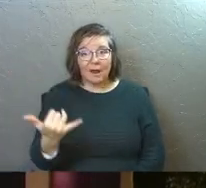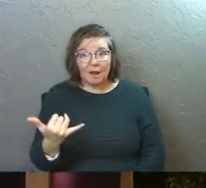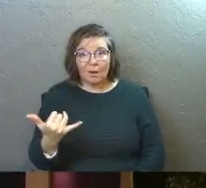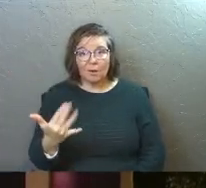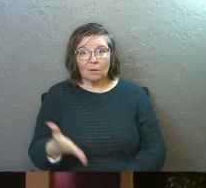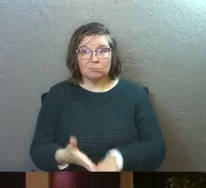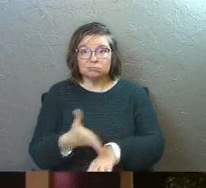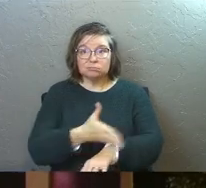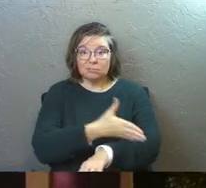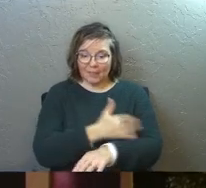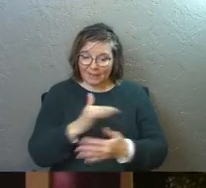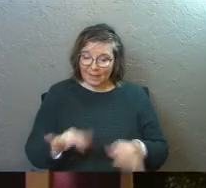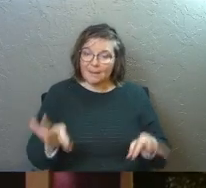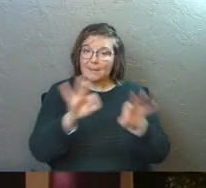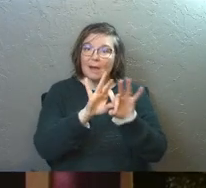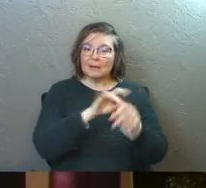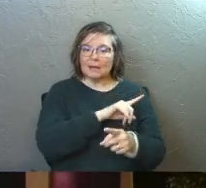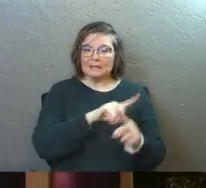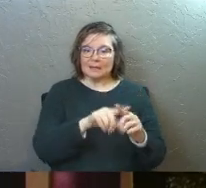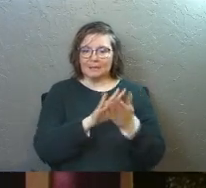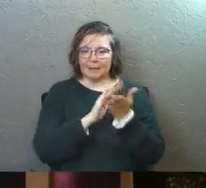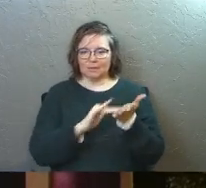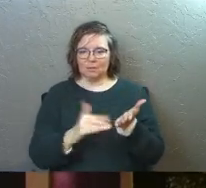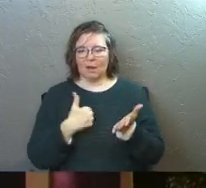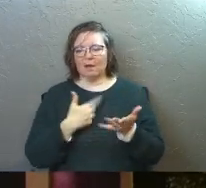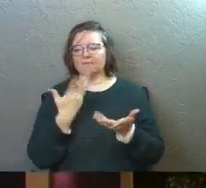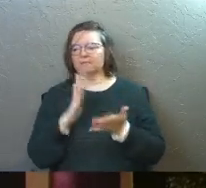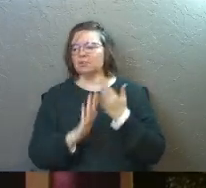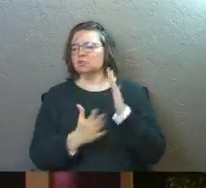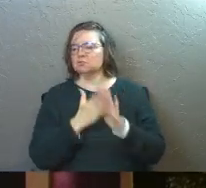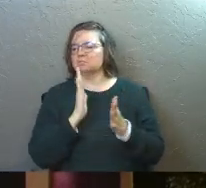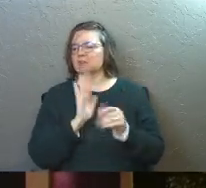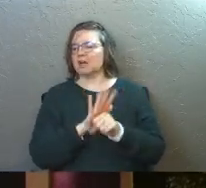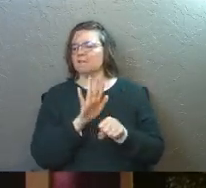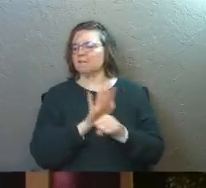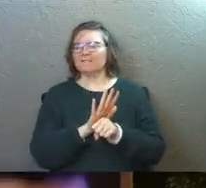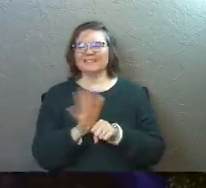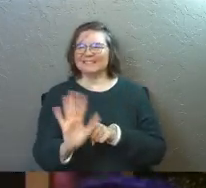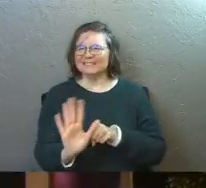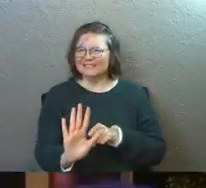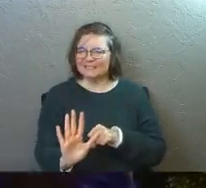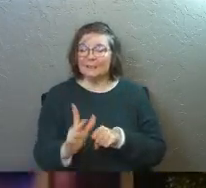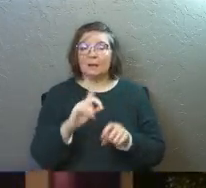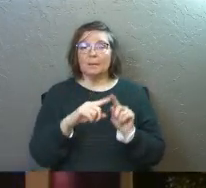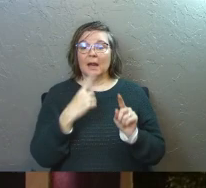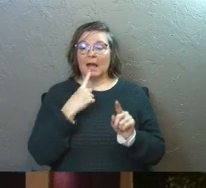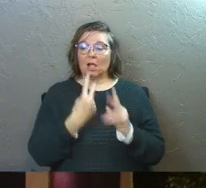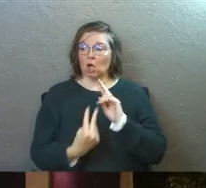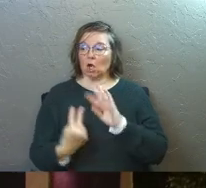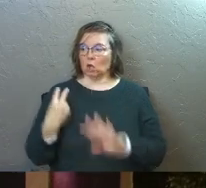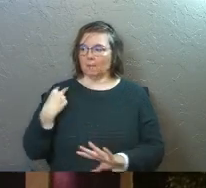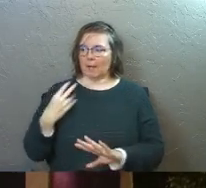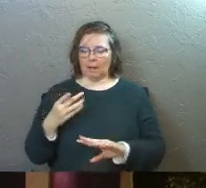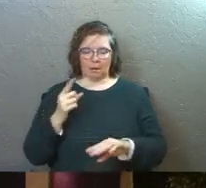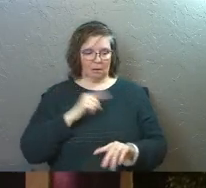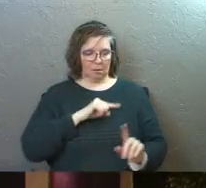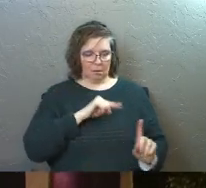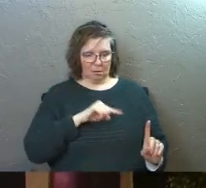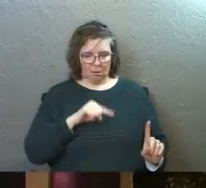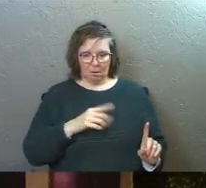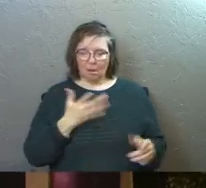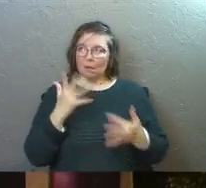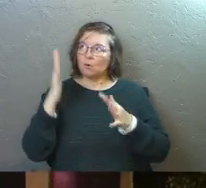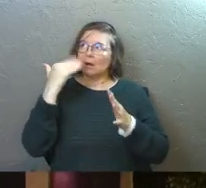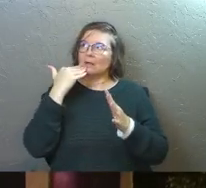And that matters. That matters until it's an excuse to say I've done enough. That's not what we're saying. But to look back and go, praise God, because he's gotten me here and he's going to take me